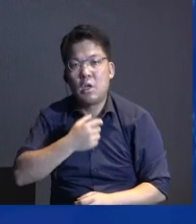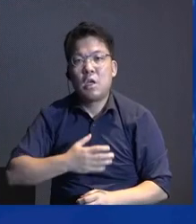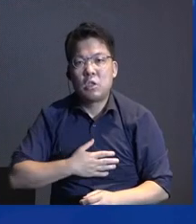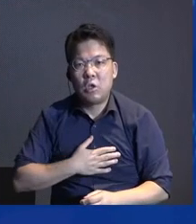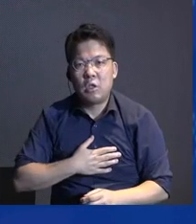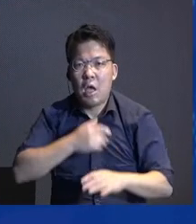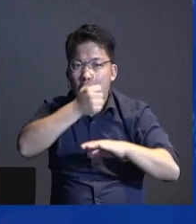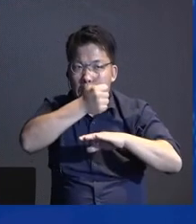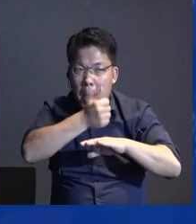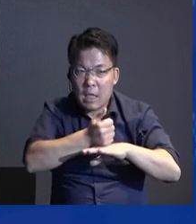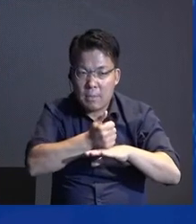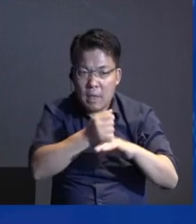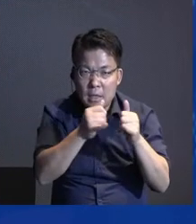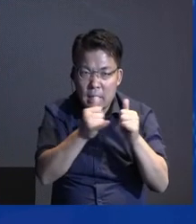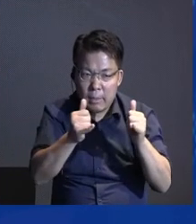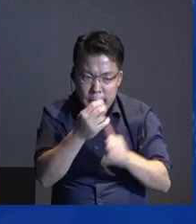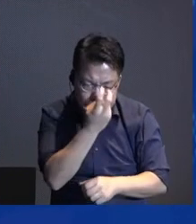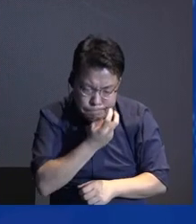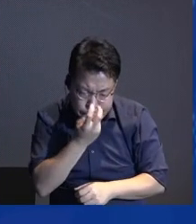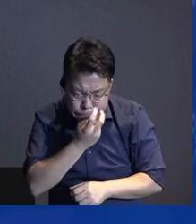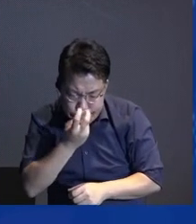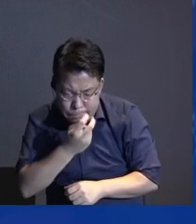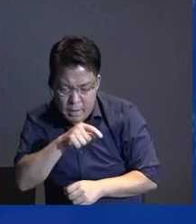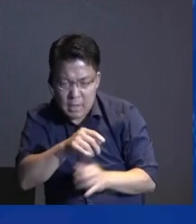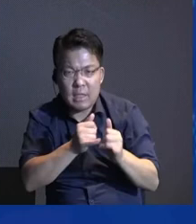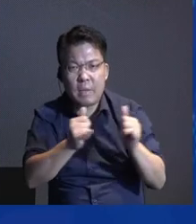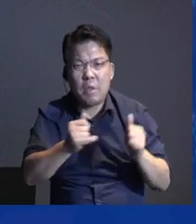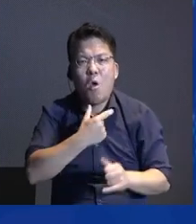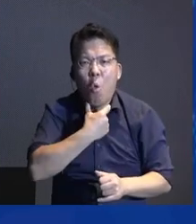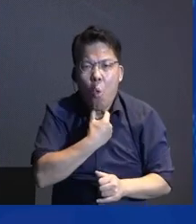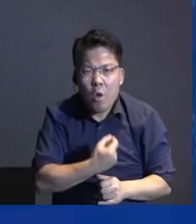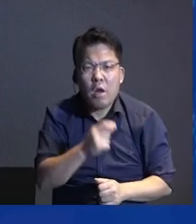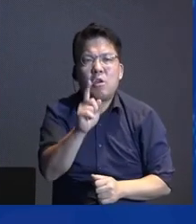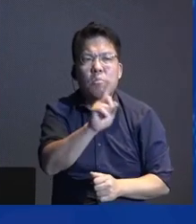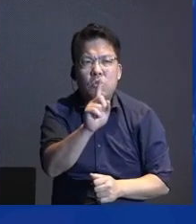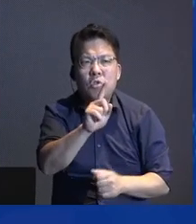to challenge while minimizing risk.